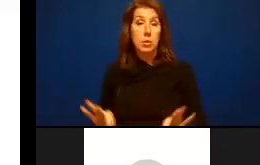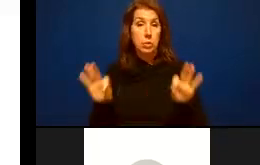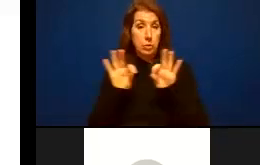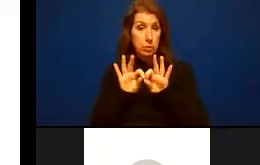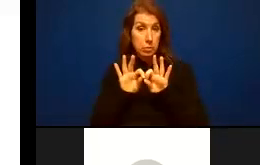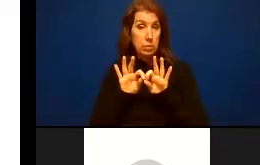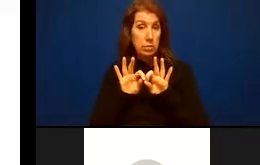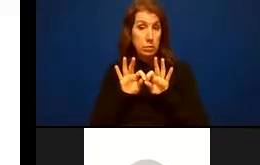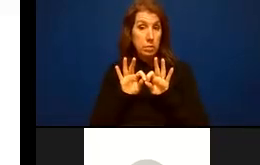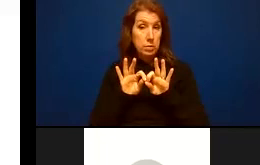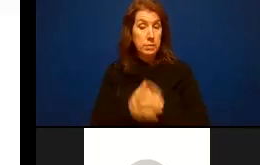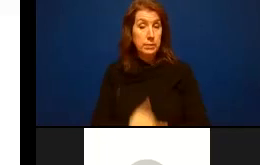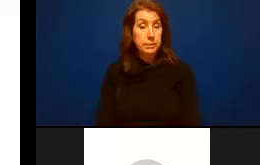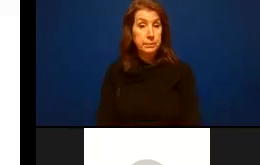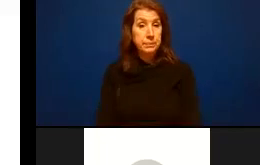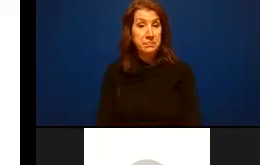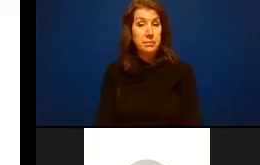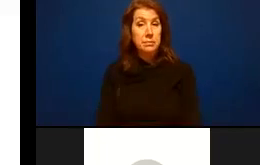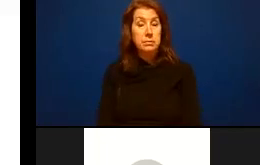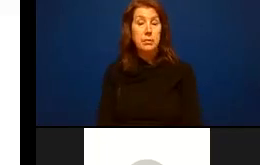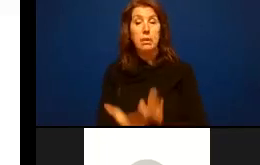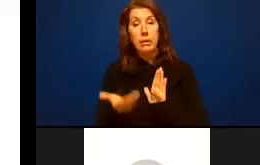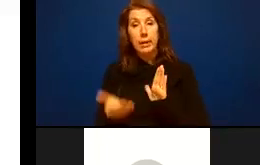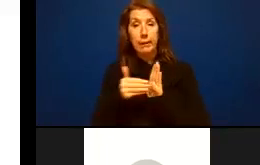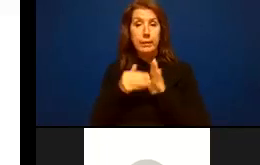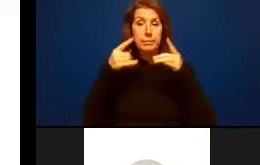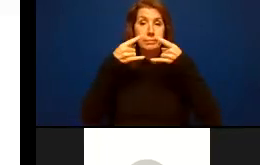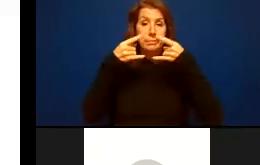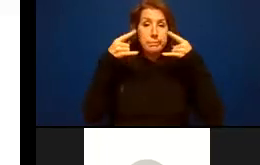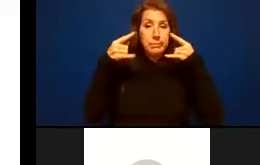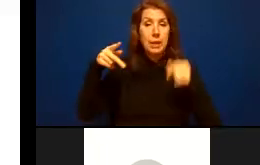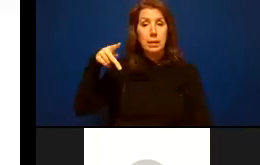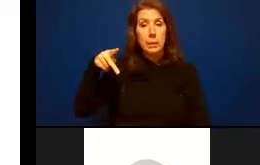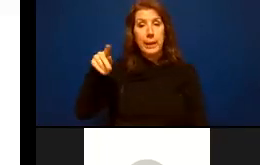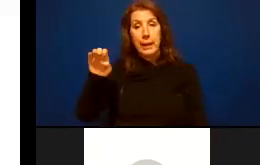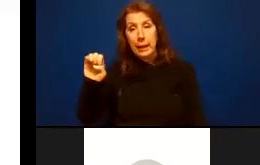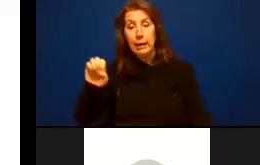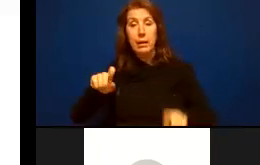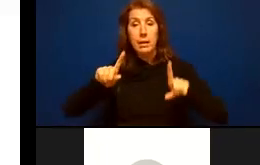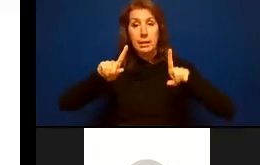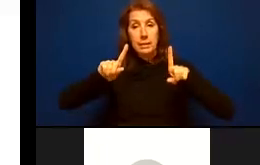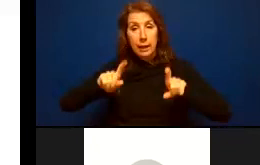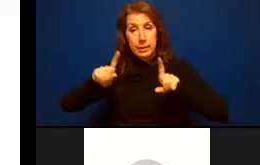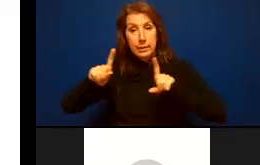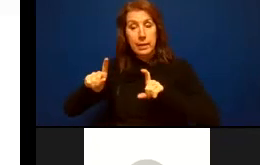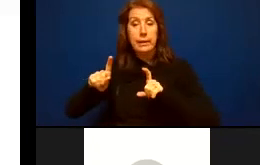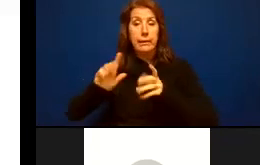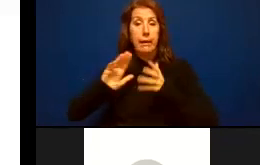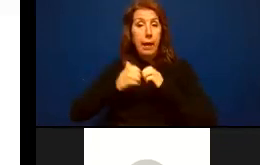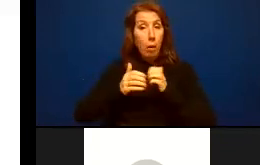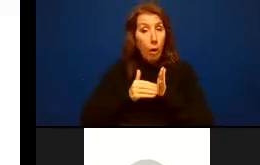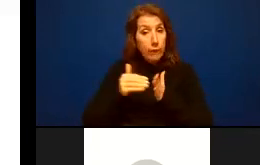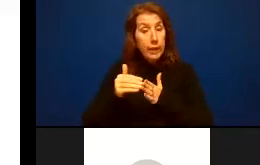in terms of PPE and testing and how often the testing is happening, segregating